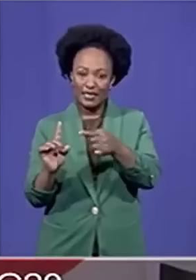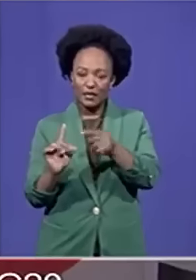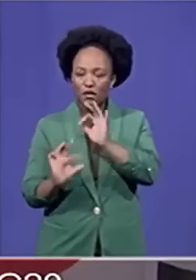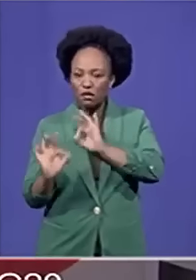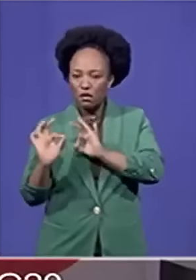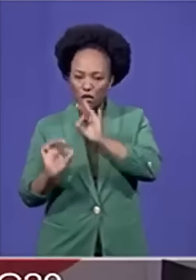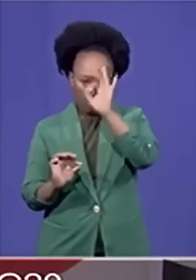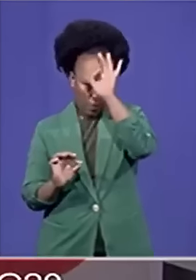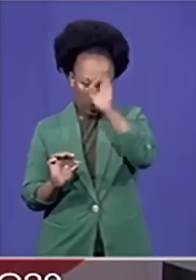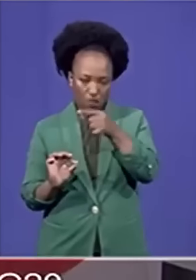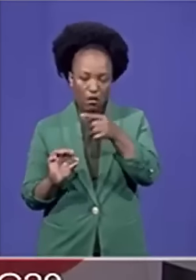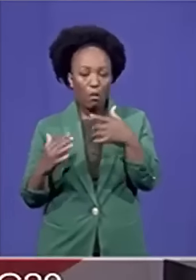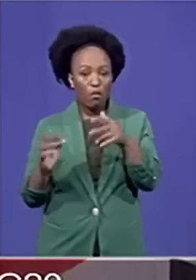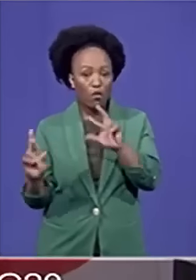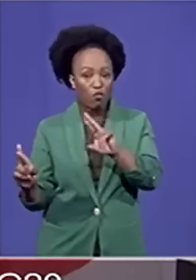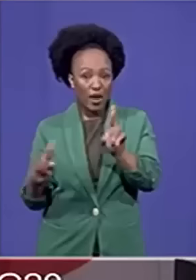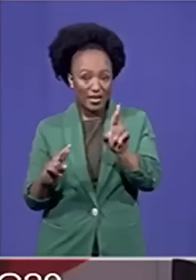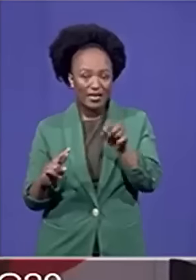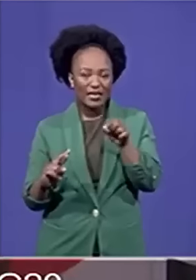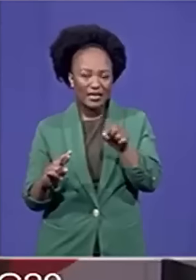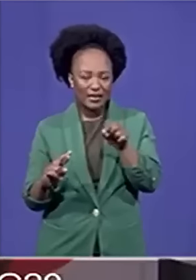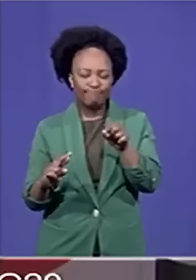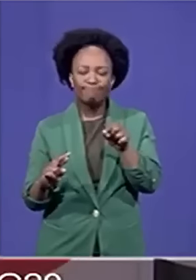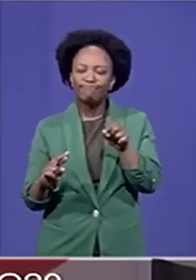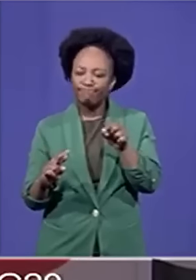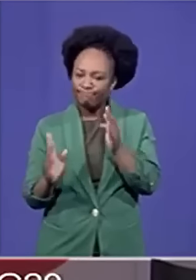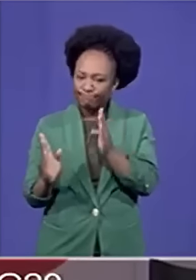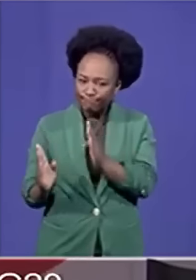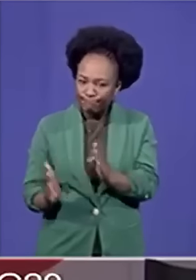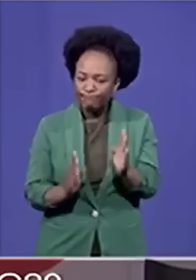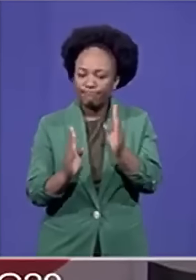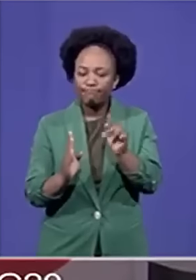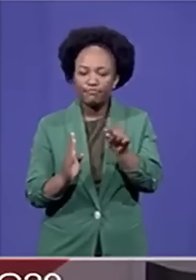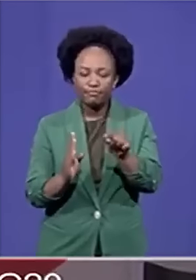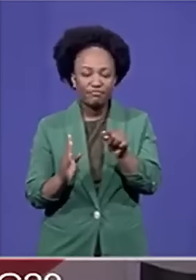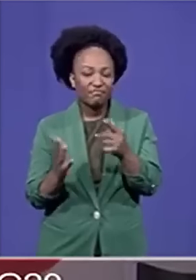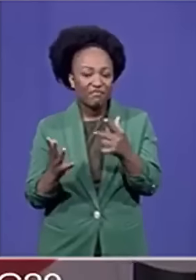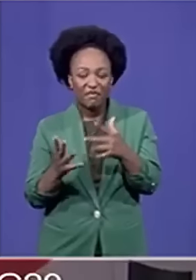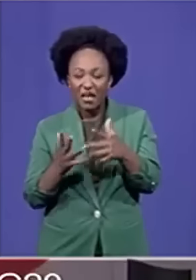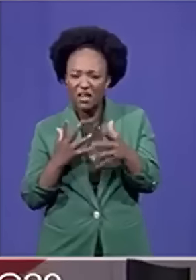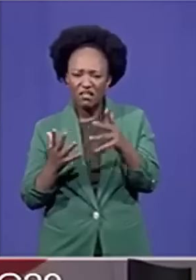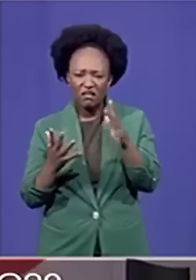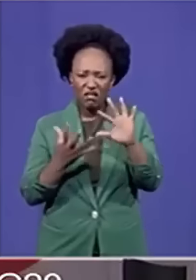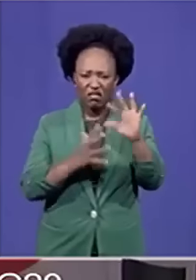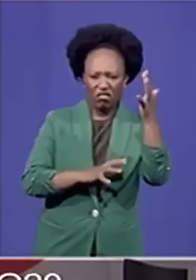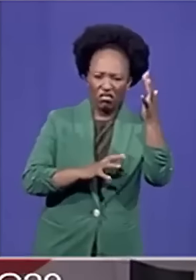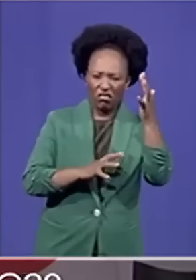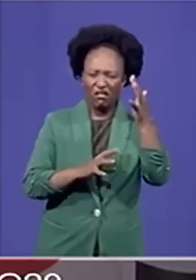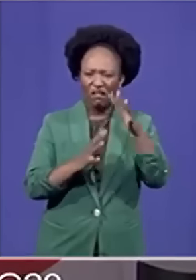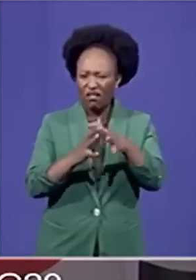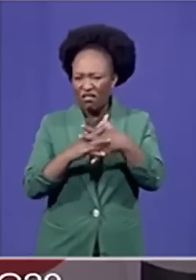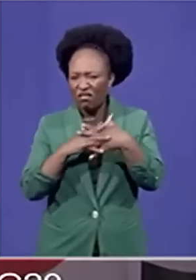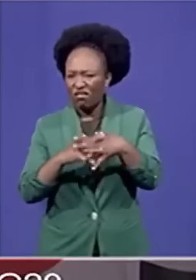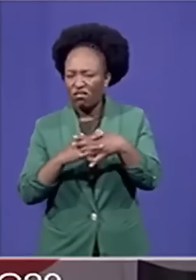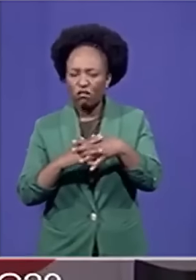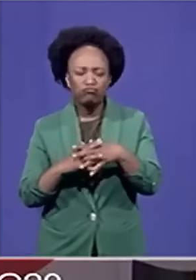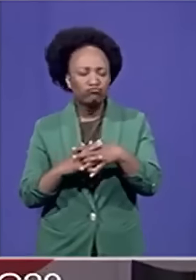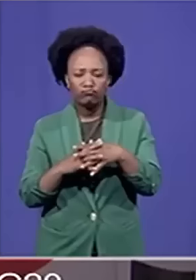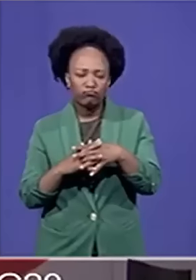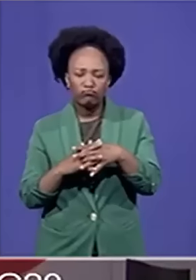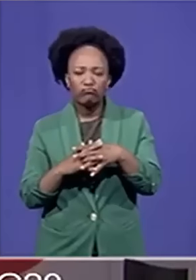sepolesa ba malalalaotswe ba itukisitse ho netefatsa hore ha hobe le merusu e tlatla etsa hore ho